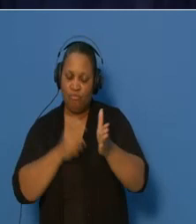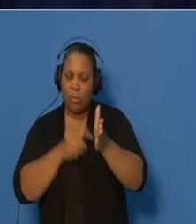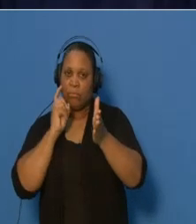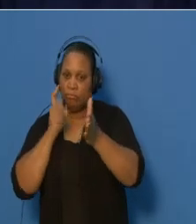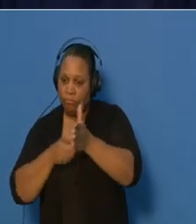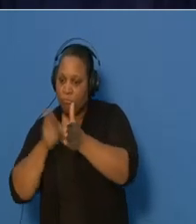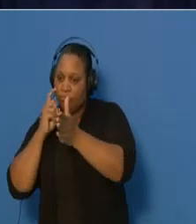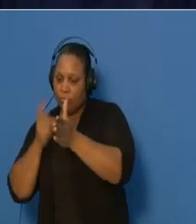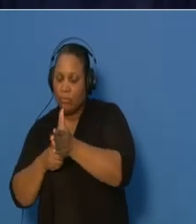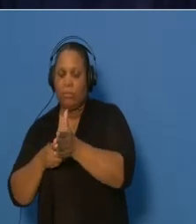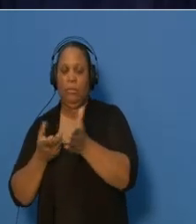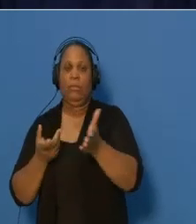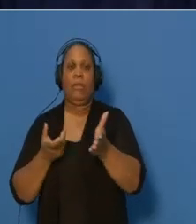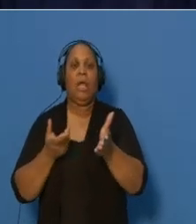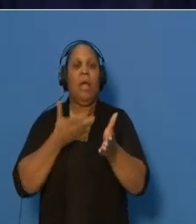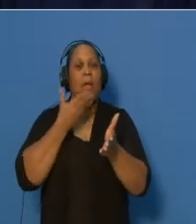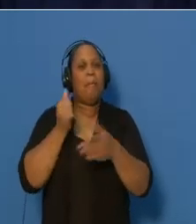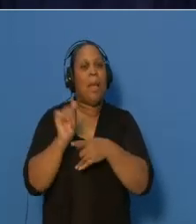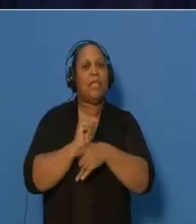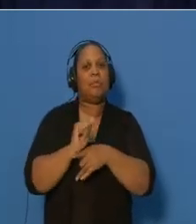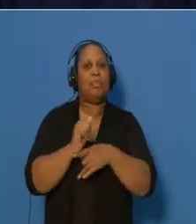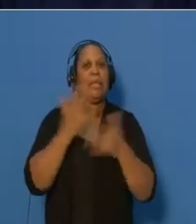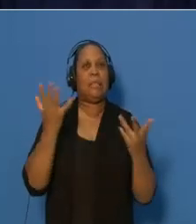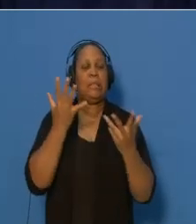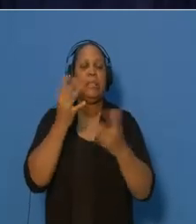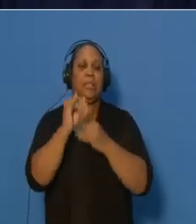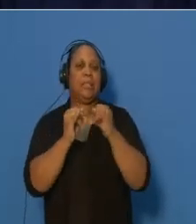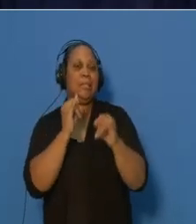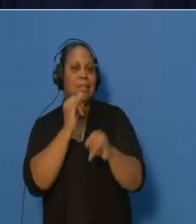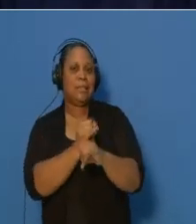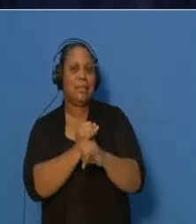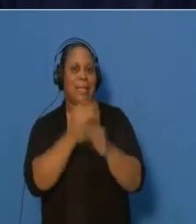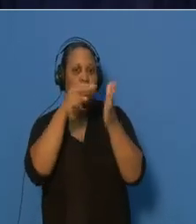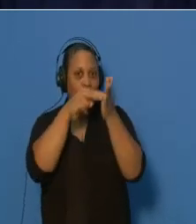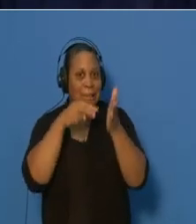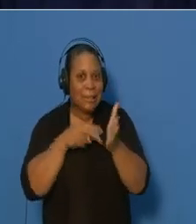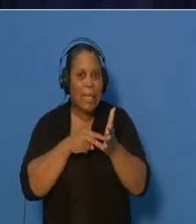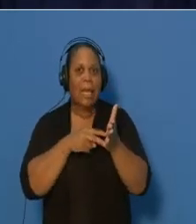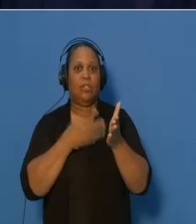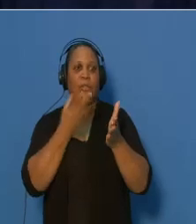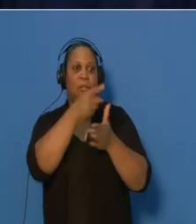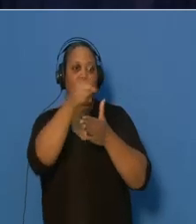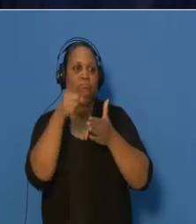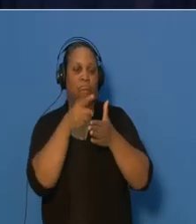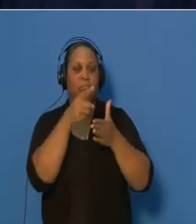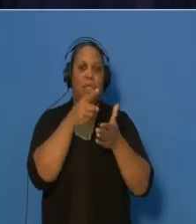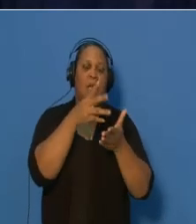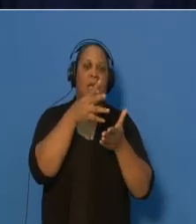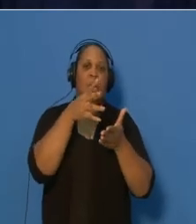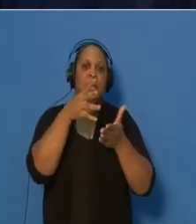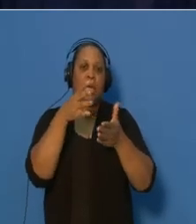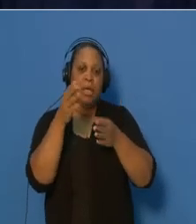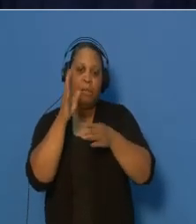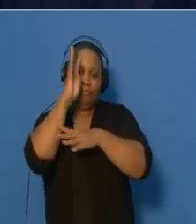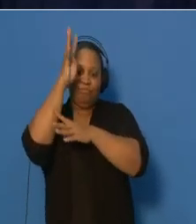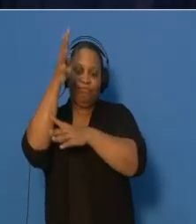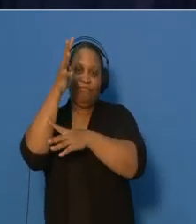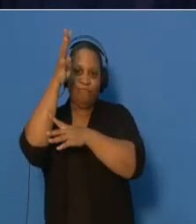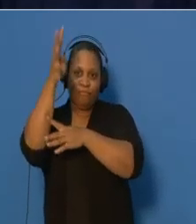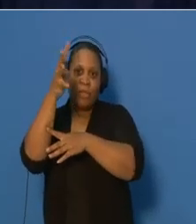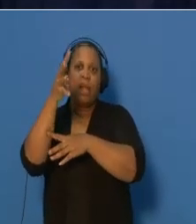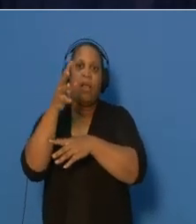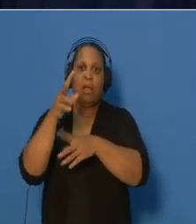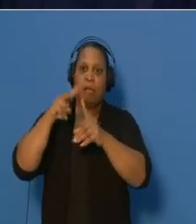and adhering to best practice and international standards, and those companies happen to have their manufacturing plants in China.